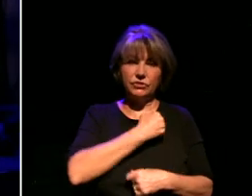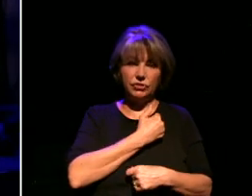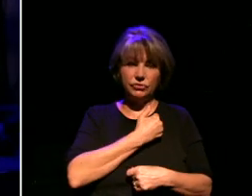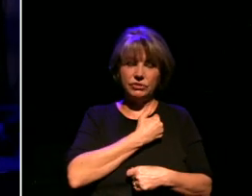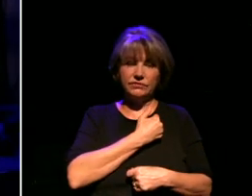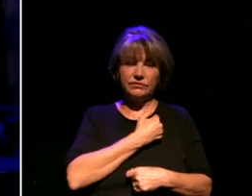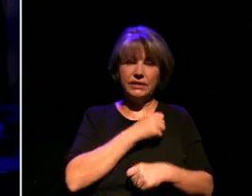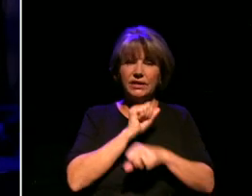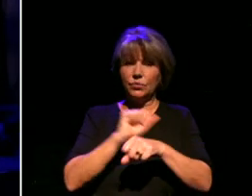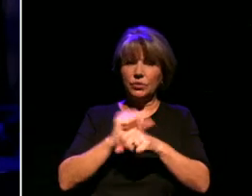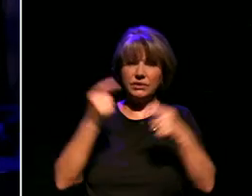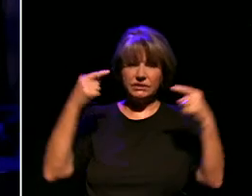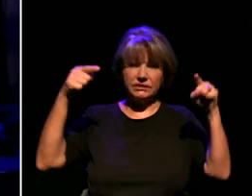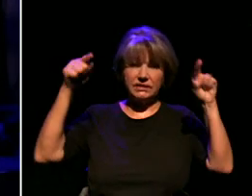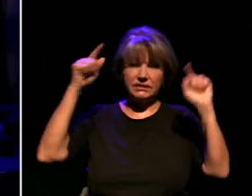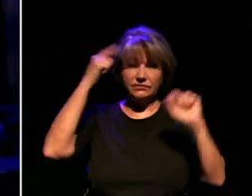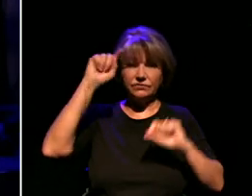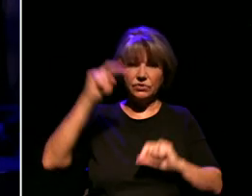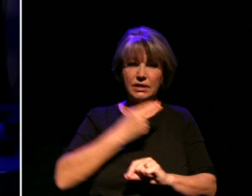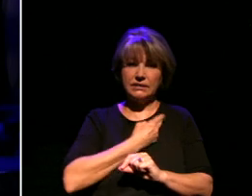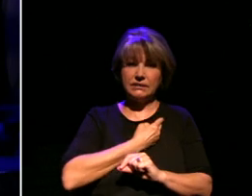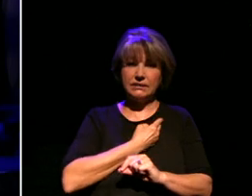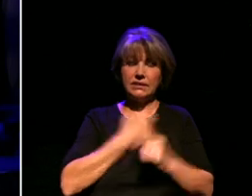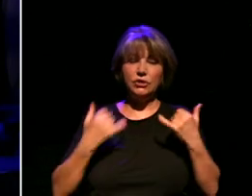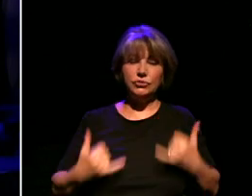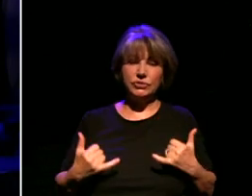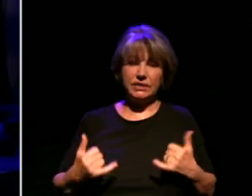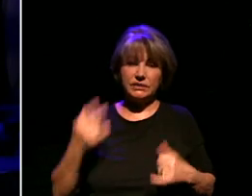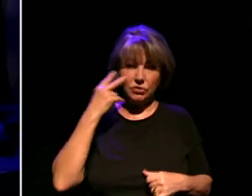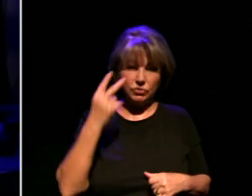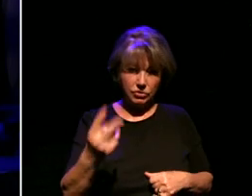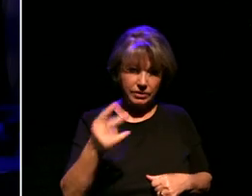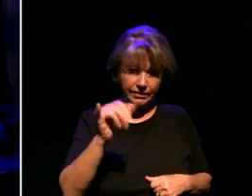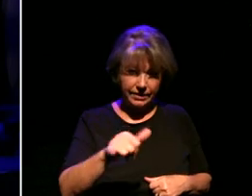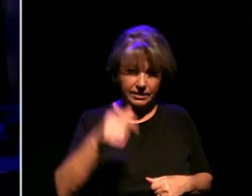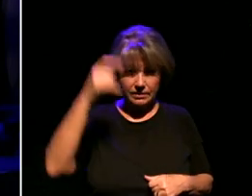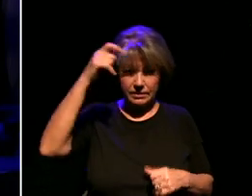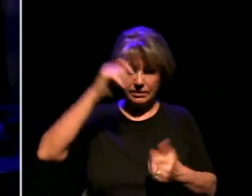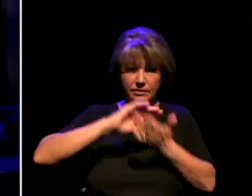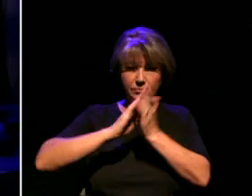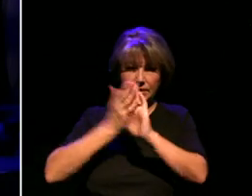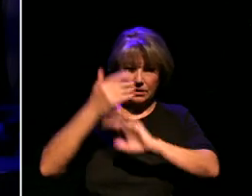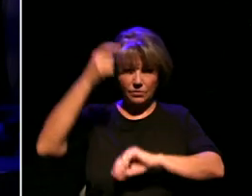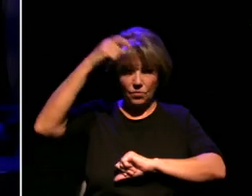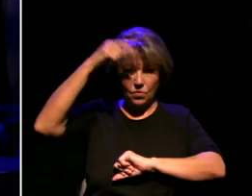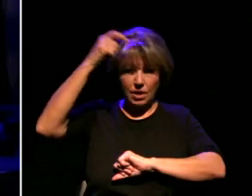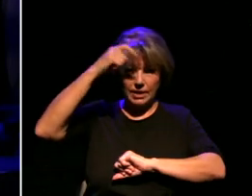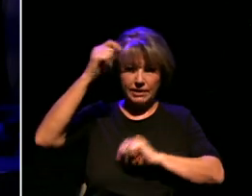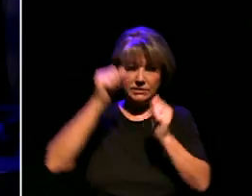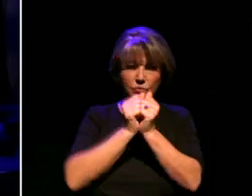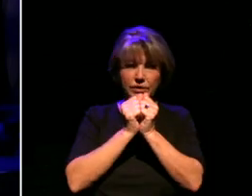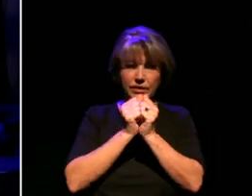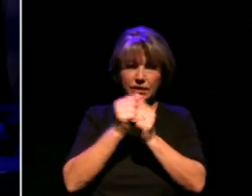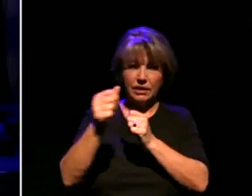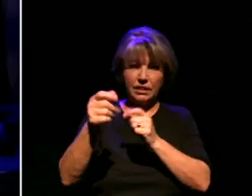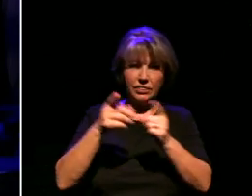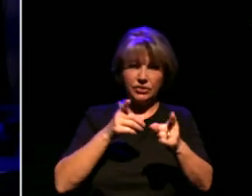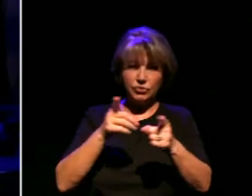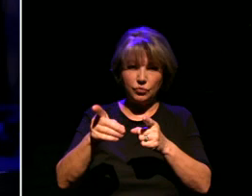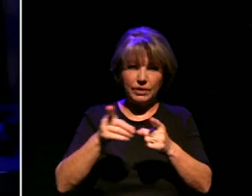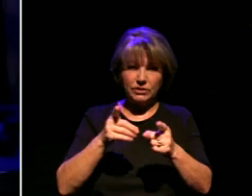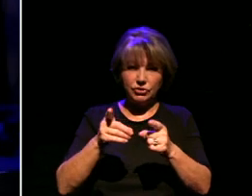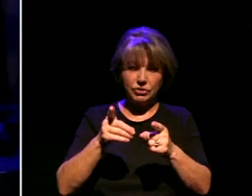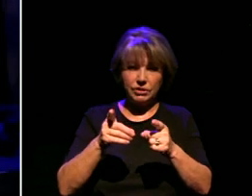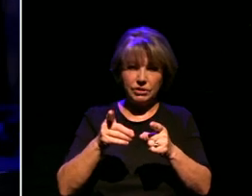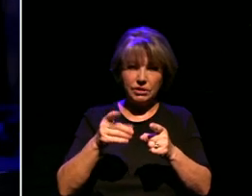us today. So take a look at that and be wise. Be wise with the direction of